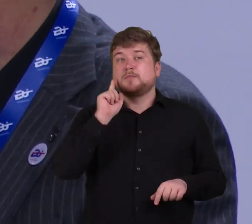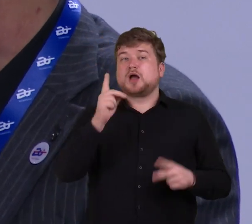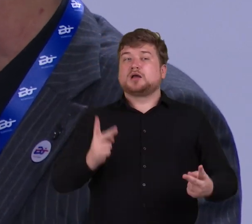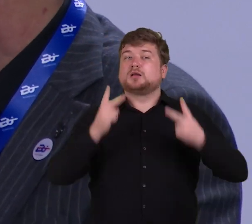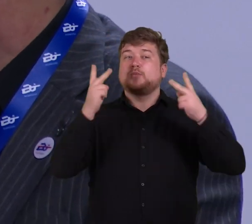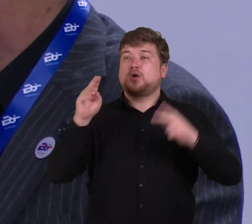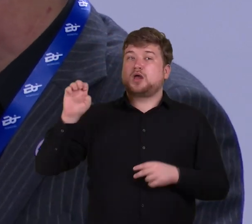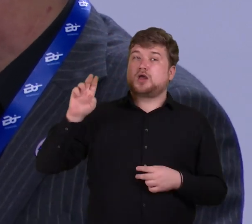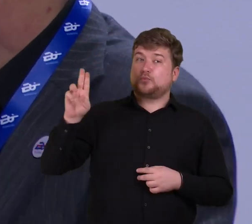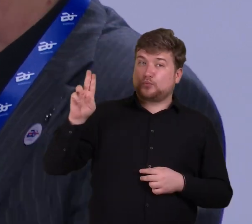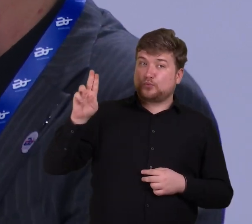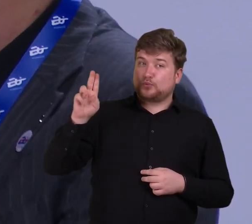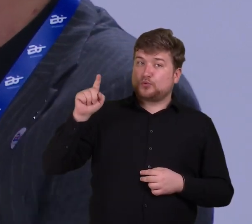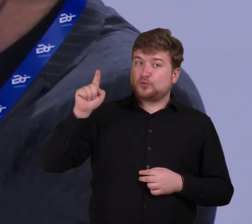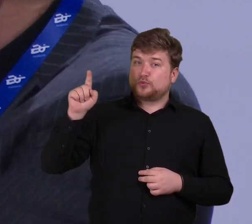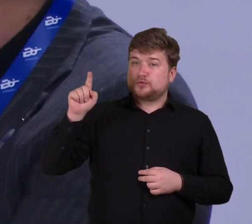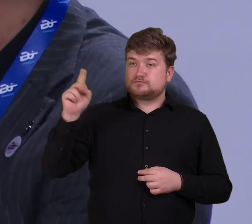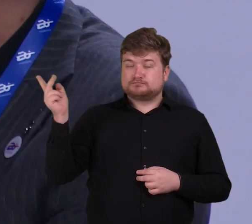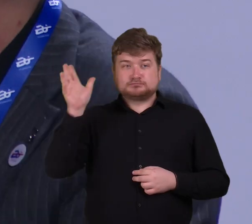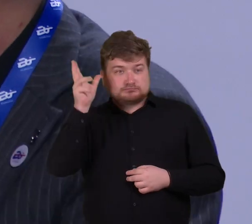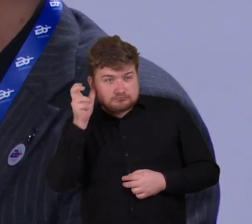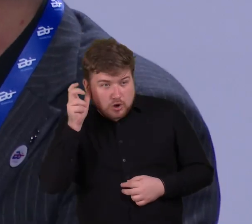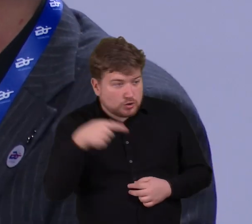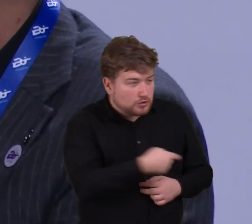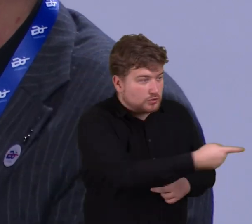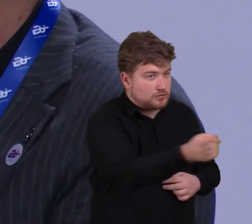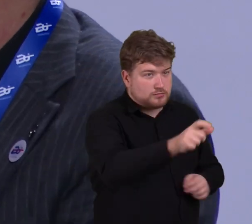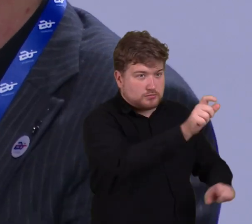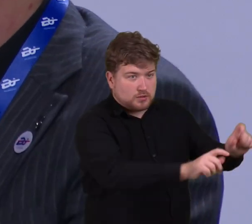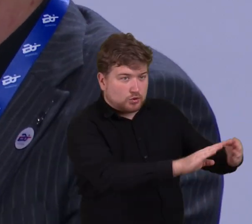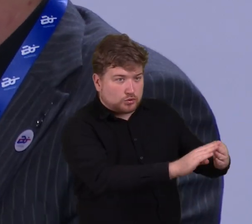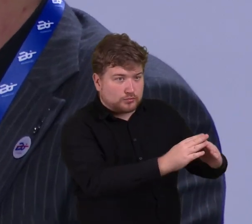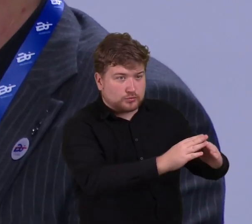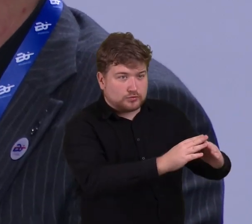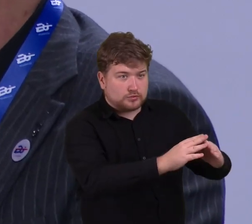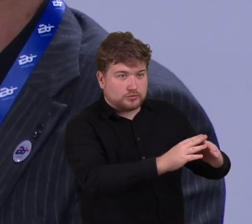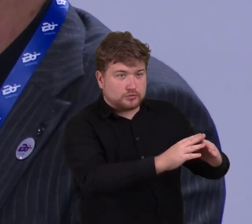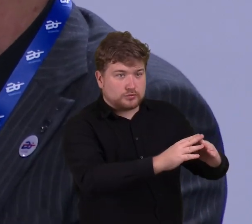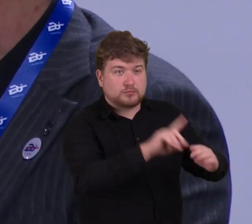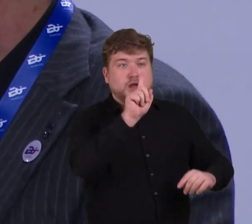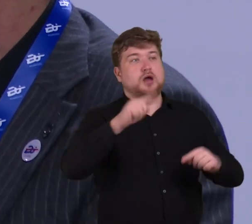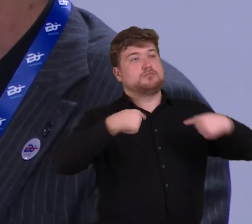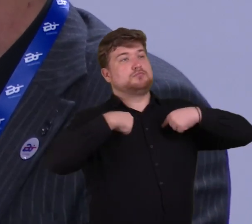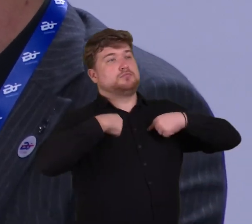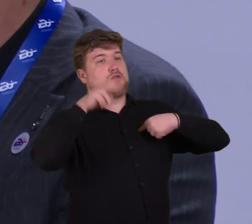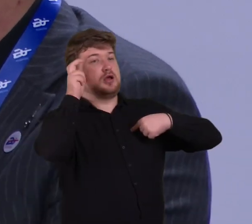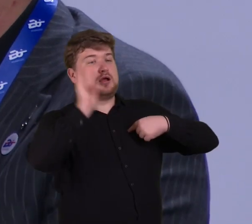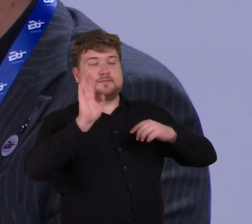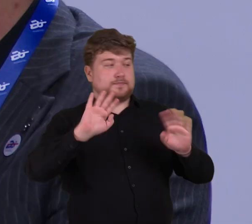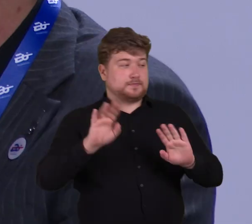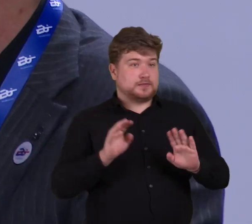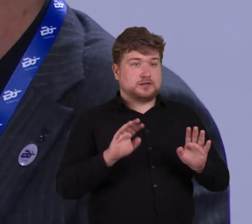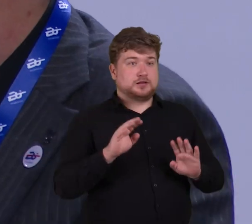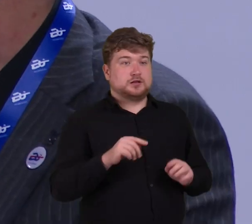to listen to these grassroots voices. So even lower? No, we should be listened to.